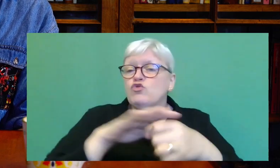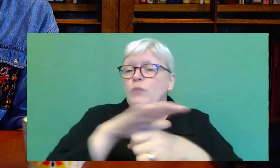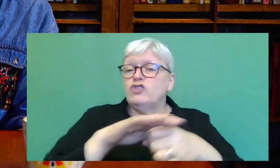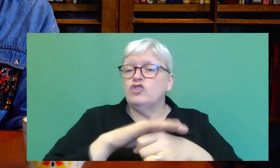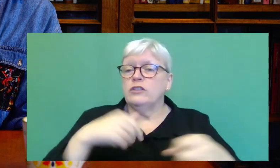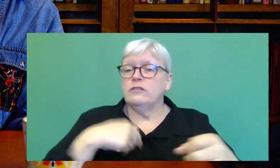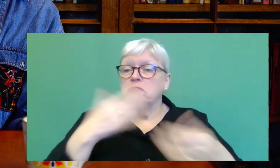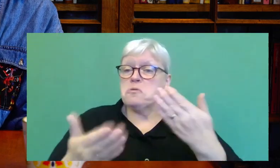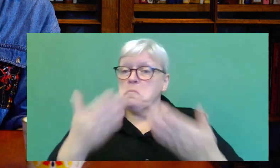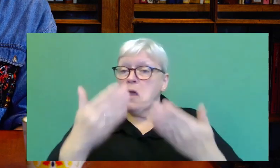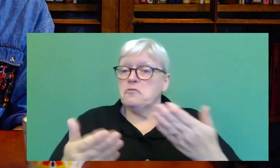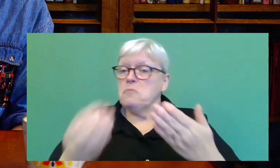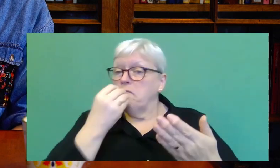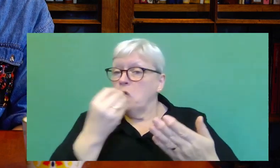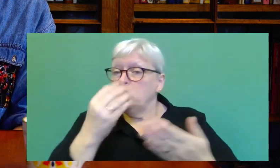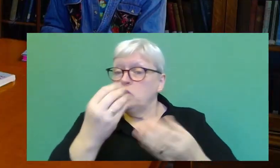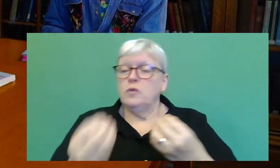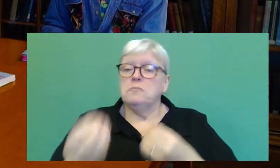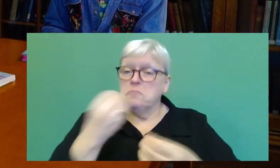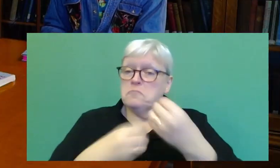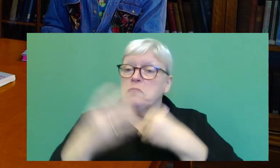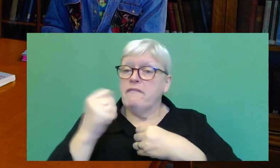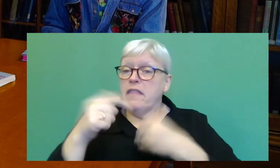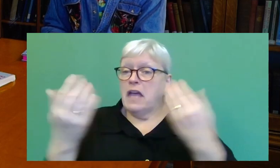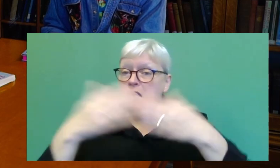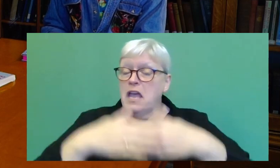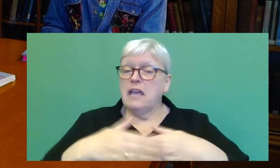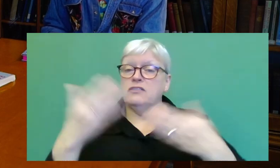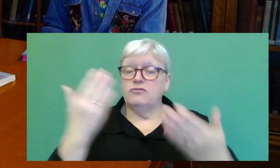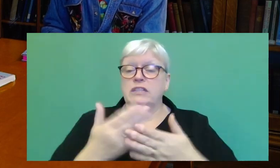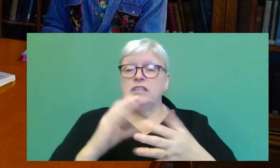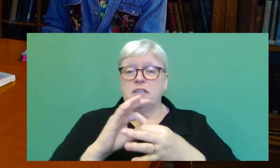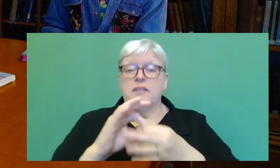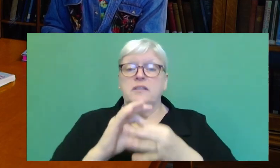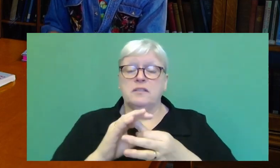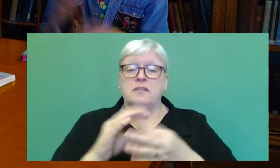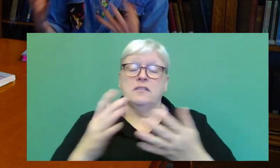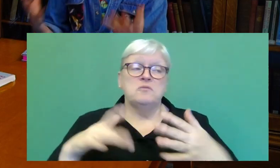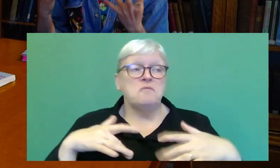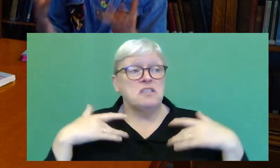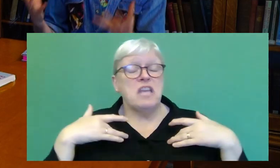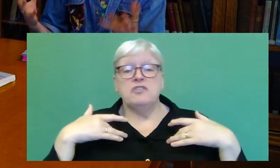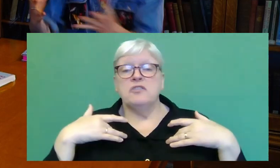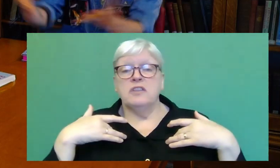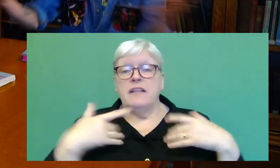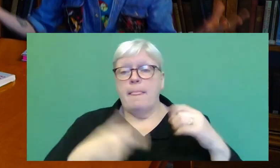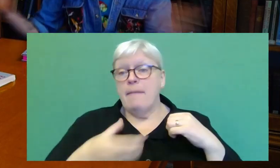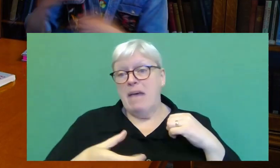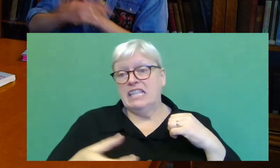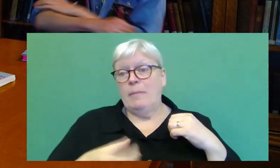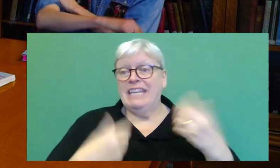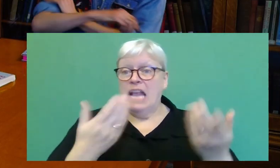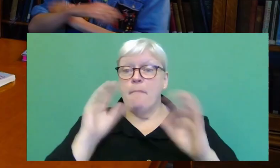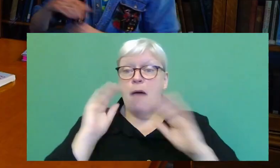the closest I think we can be to almost like, from a sensory perspective, masturbating in public. Is like eating this delicious meal